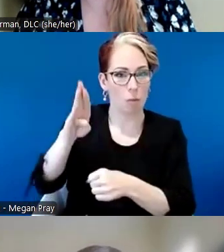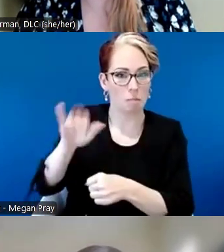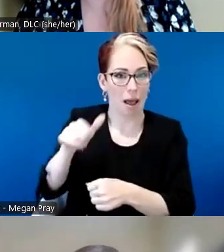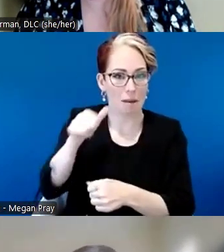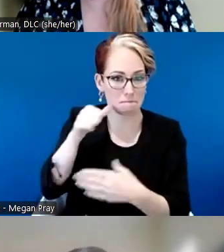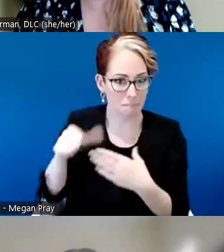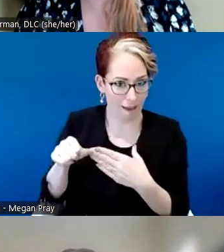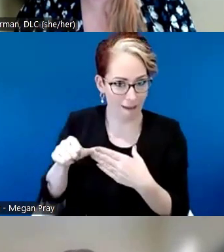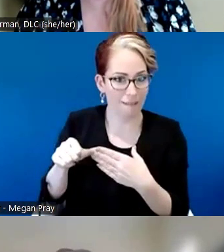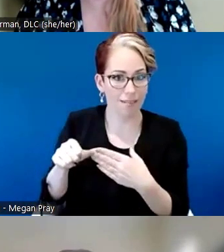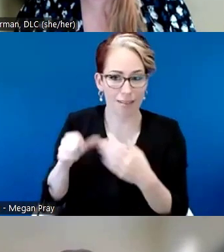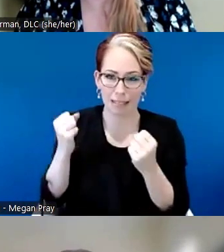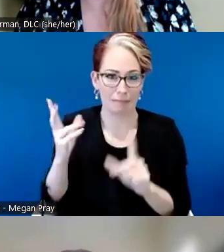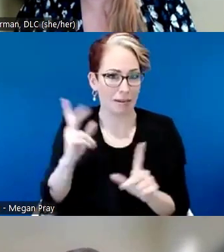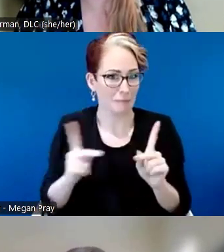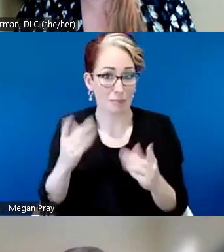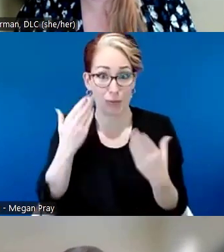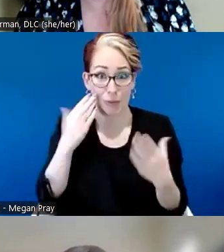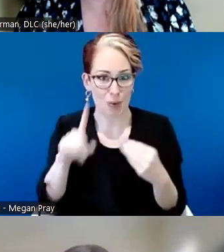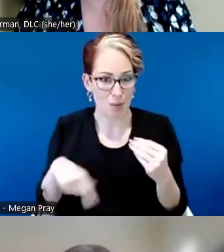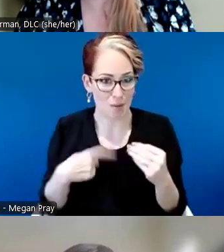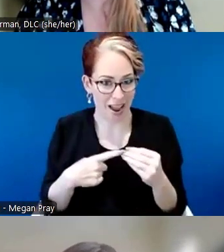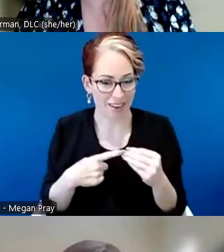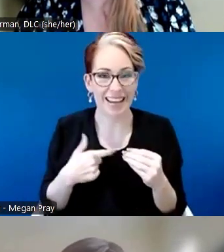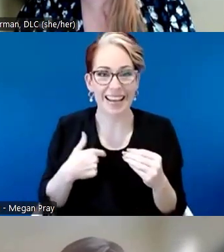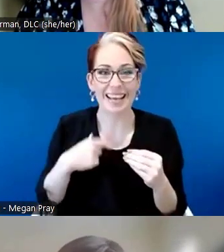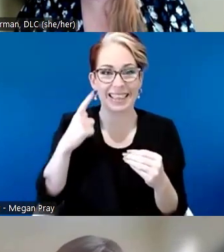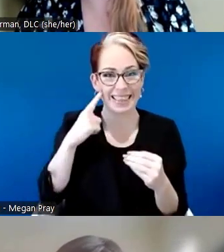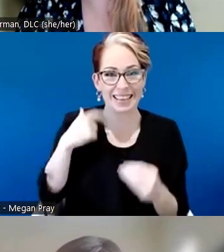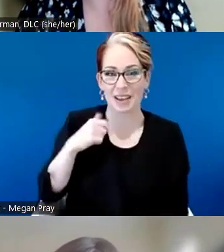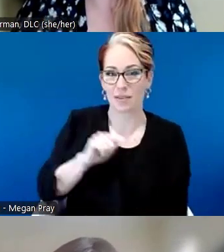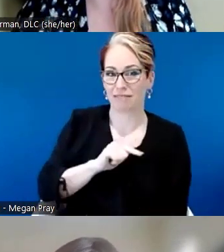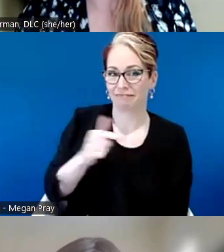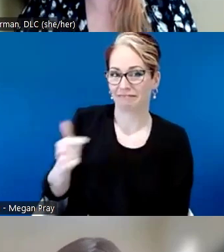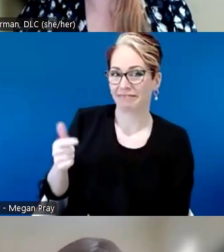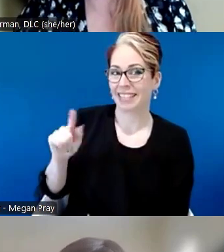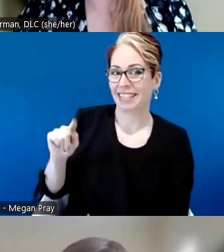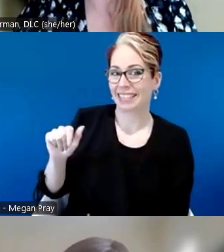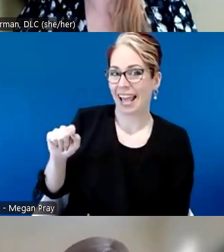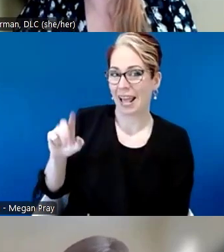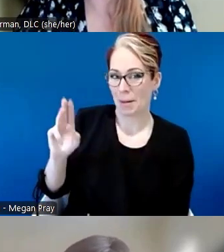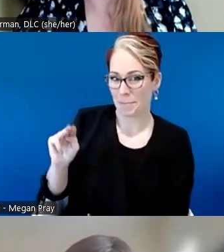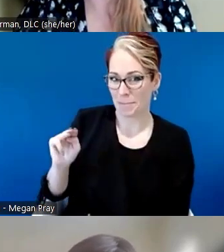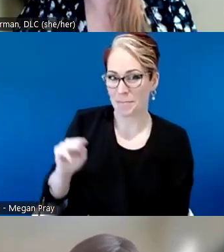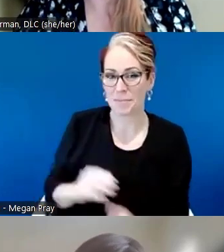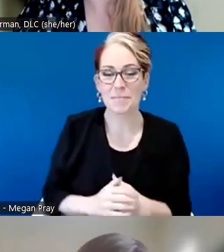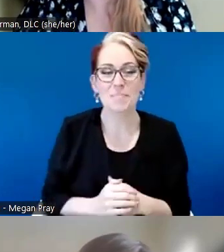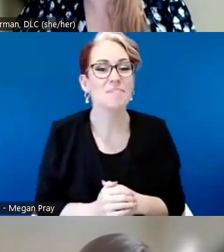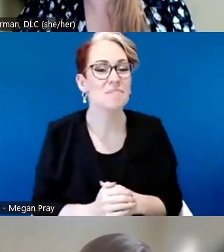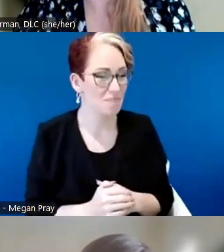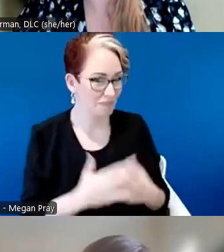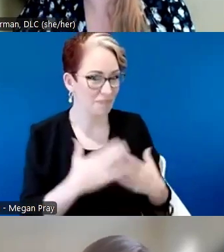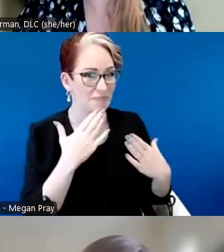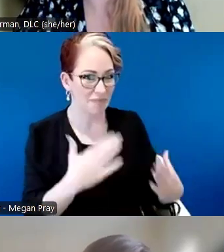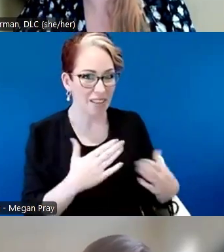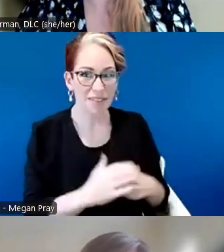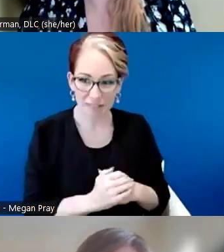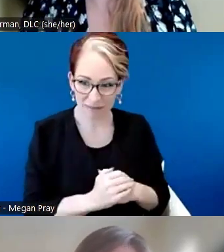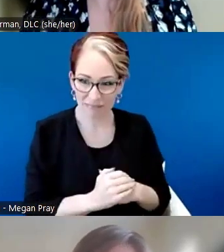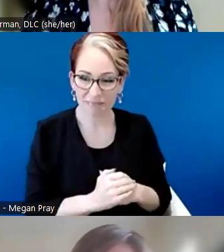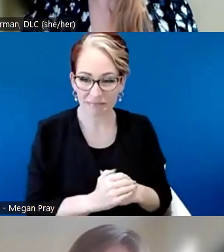And I think I'm going to hand it over to Tatum. Thank you.